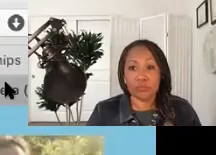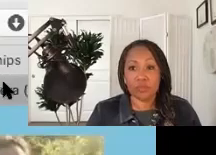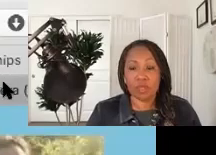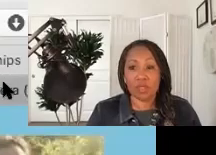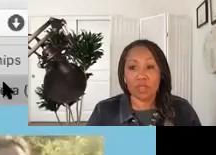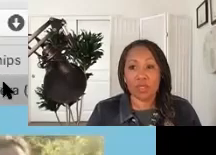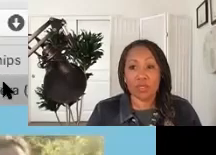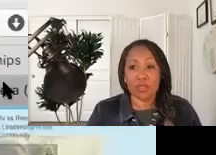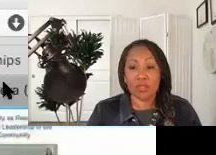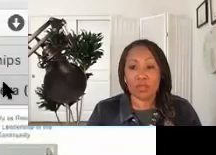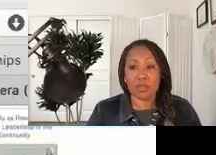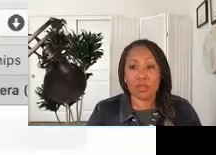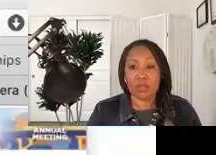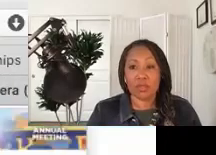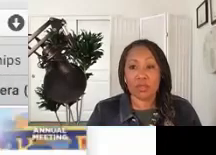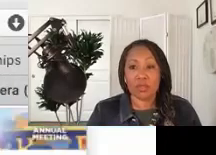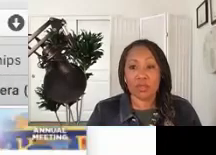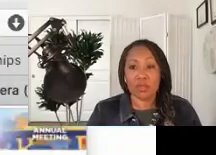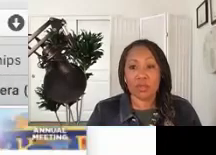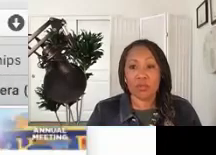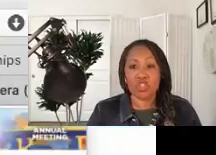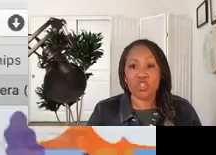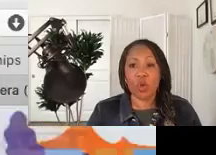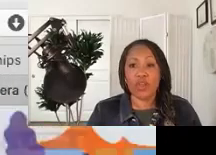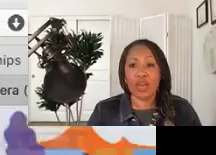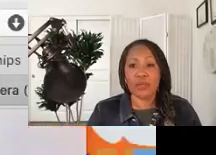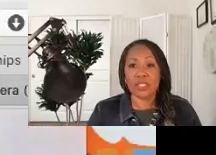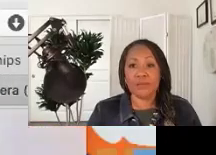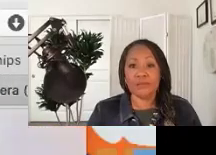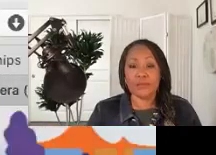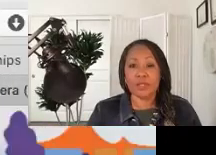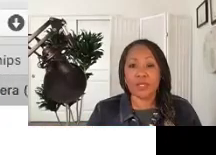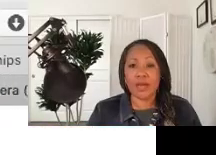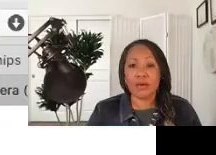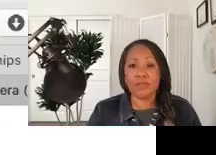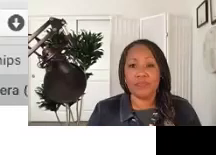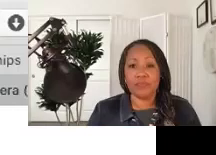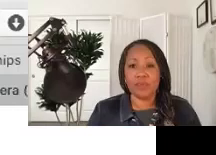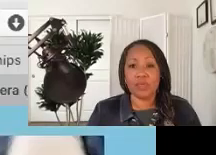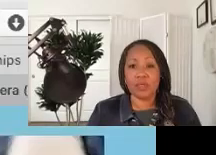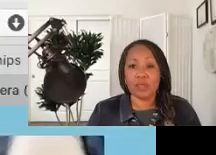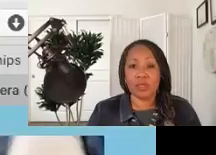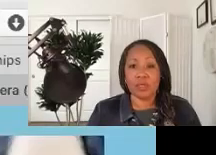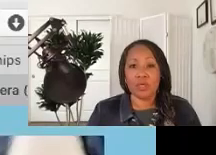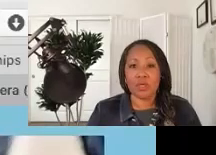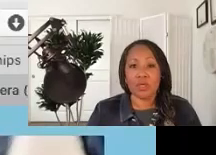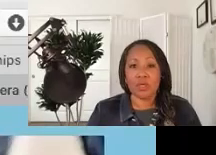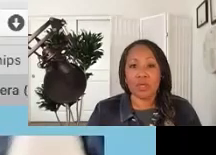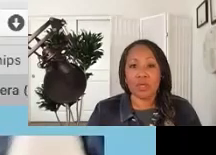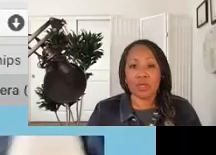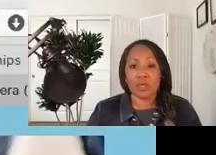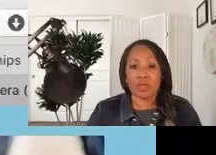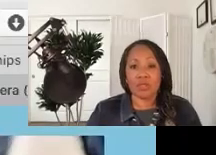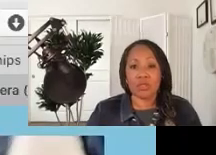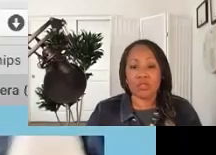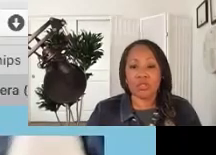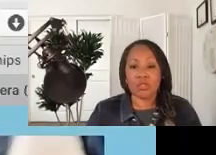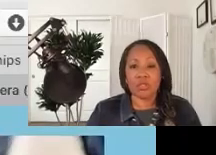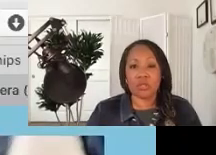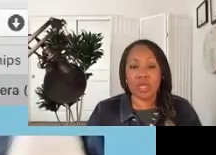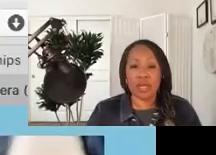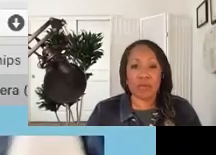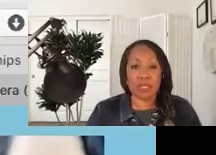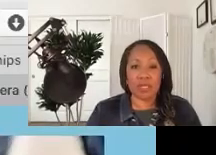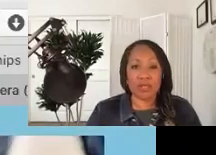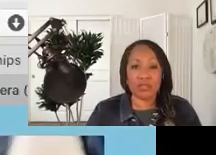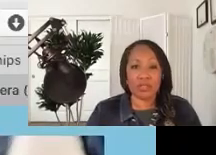out. So, The one that I'm building now? the one in the building or the one that you created before?